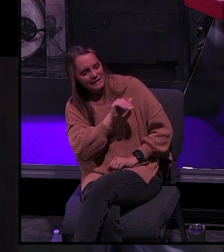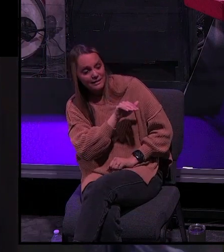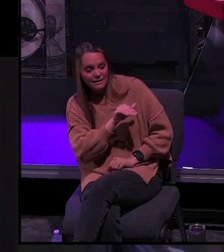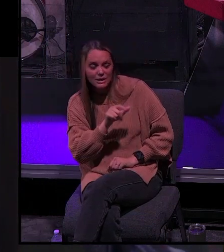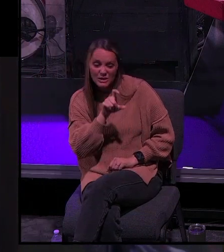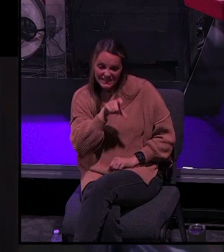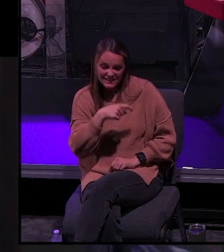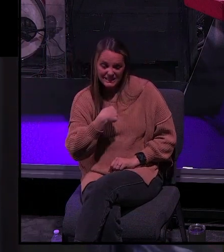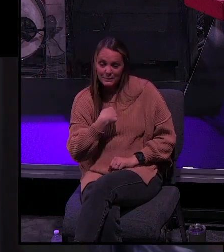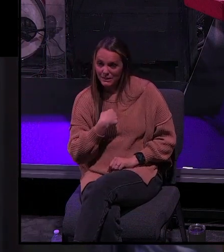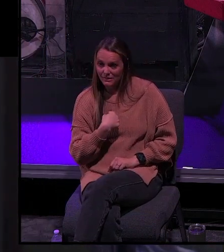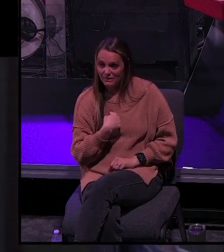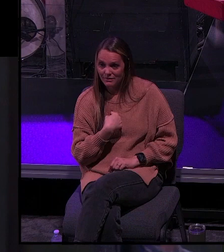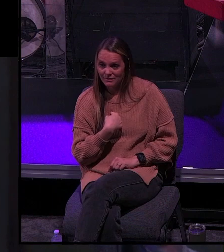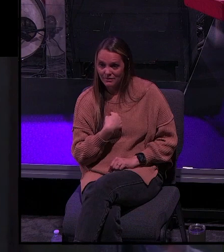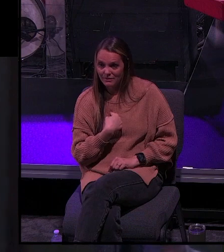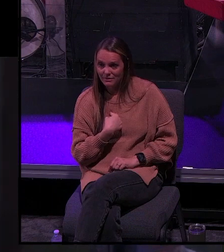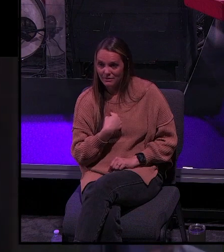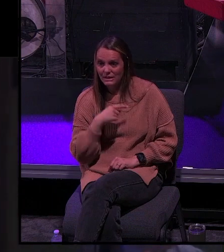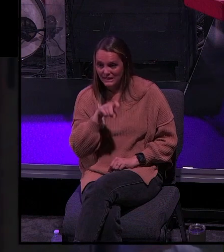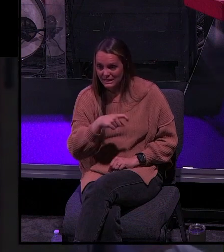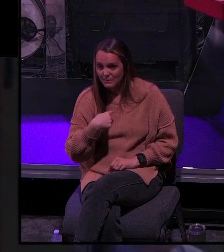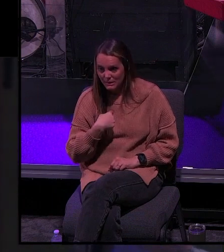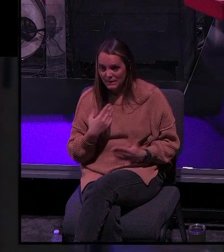right here.